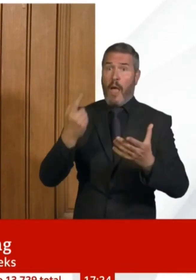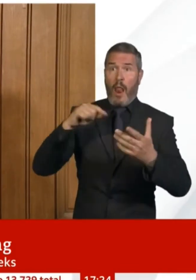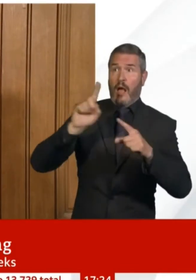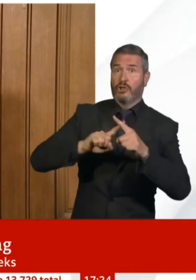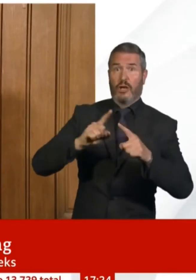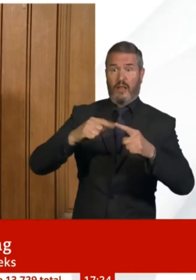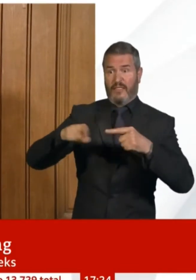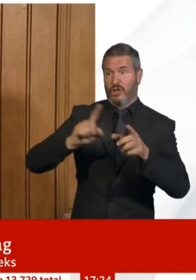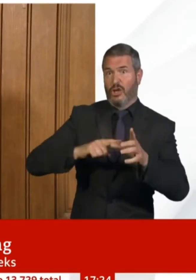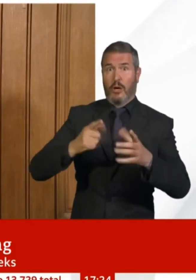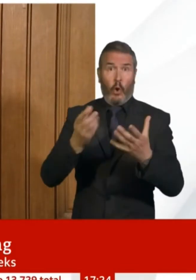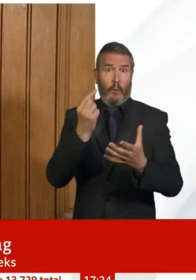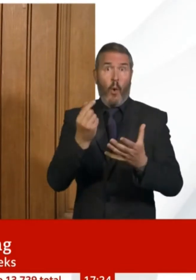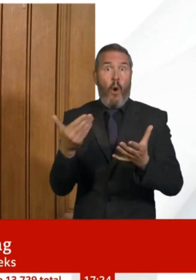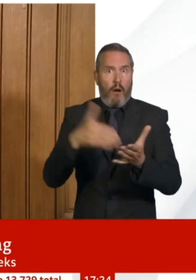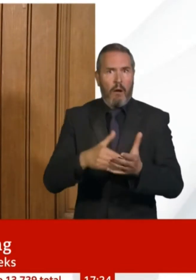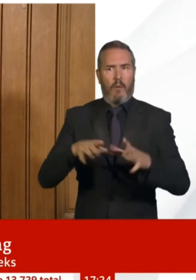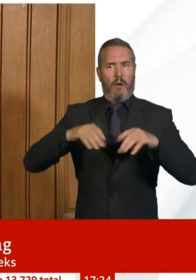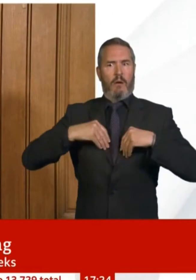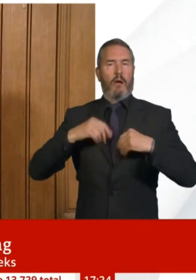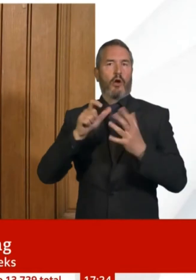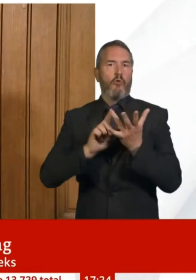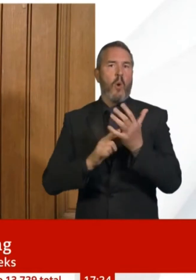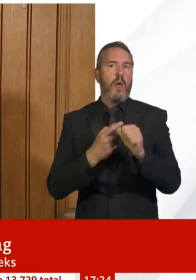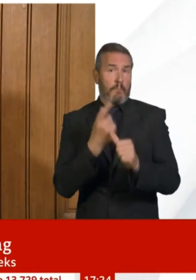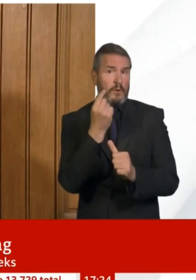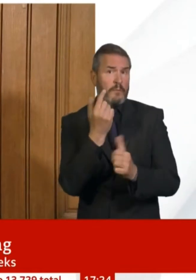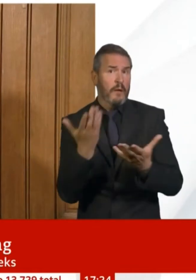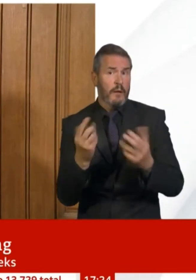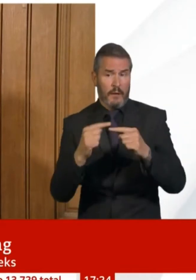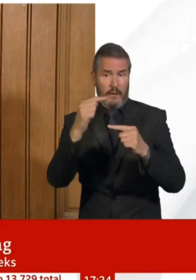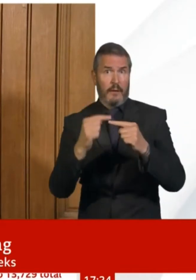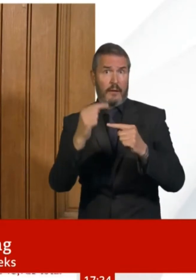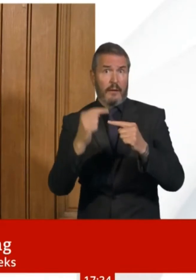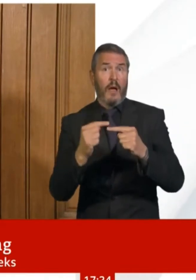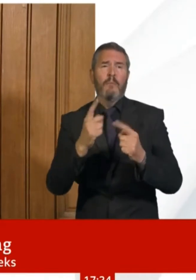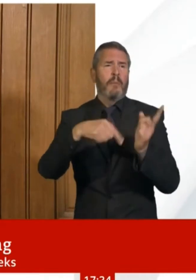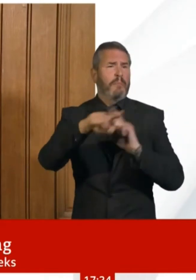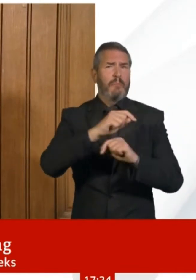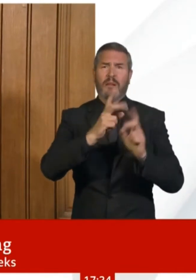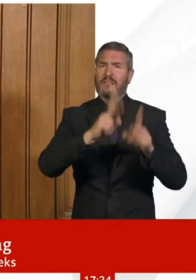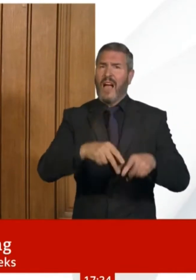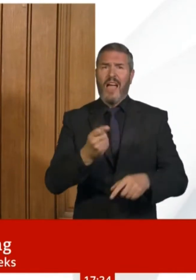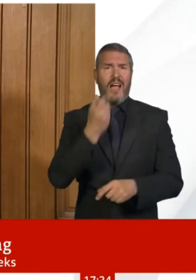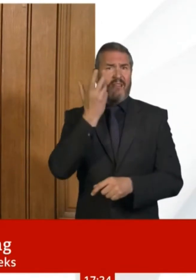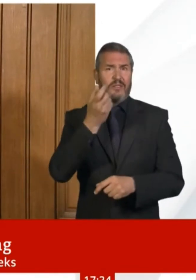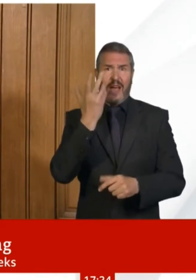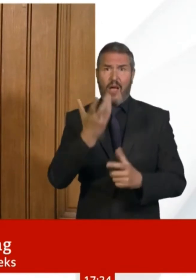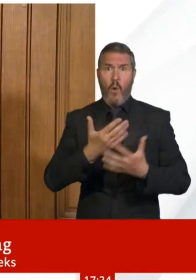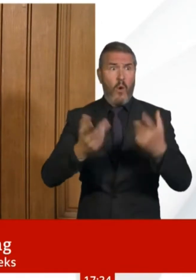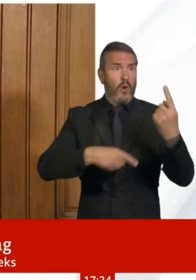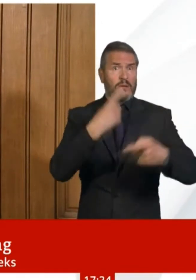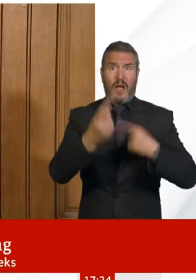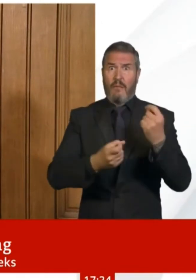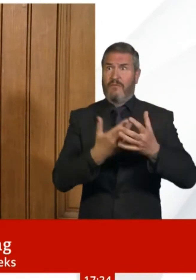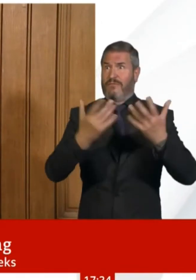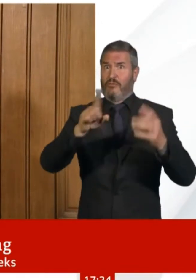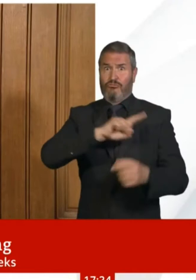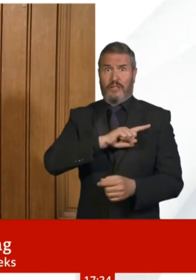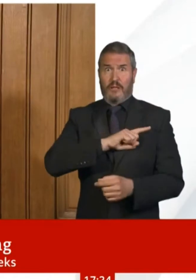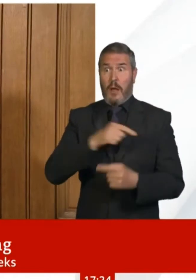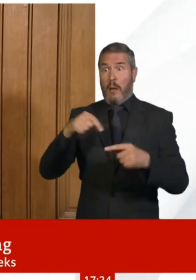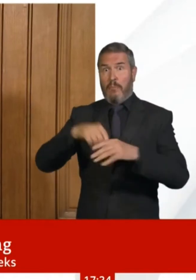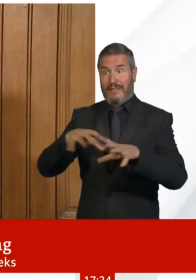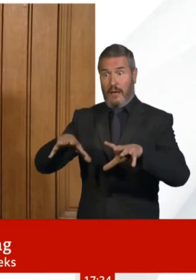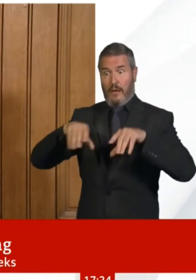of the things that we've said from the beginning is that people die for many reasons in epidemics. They include the direct cause